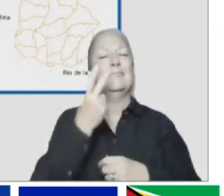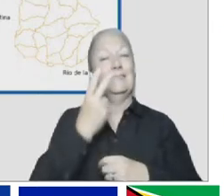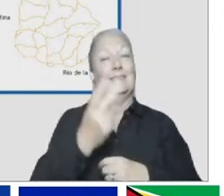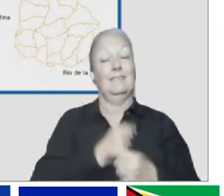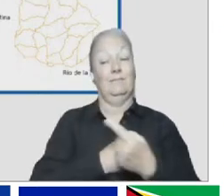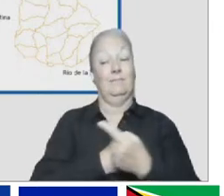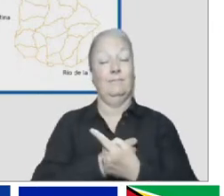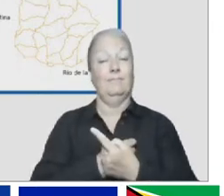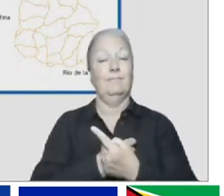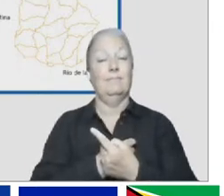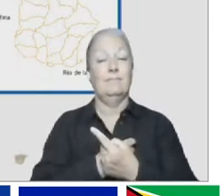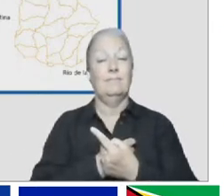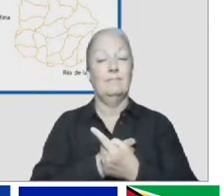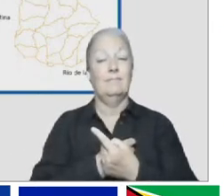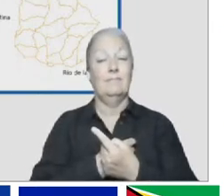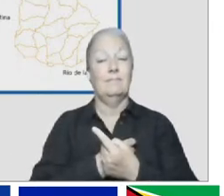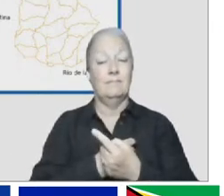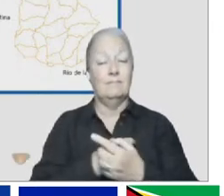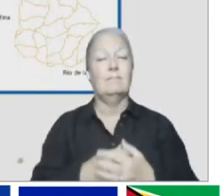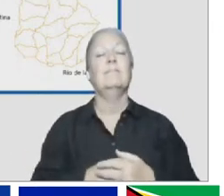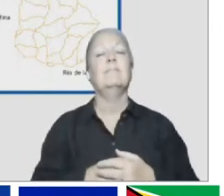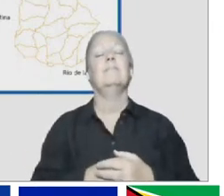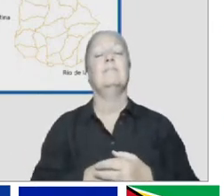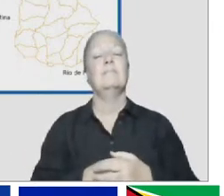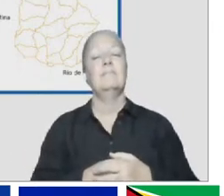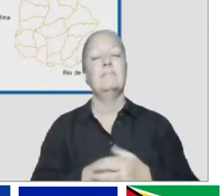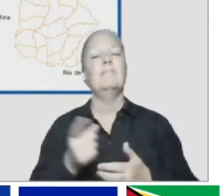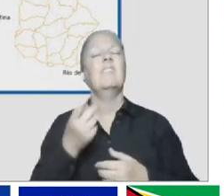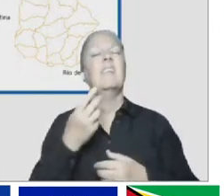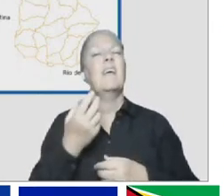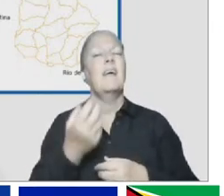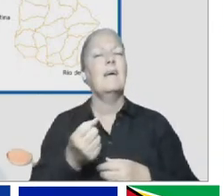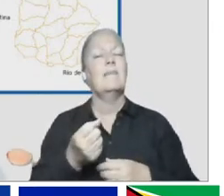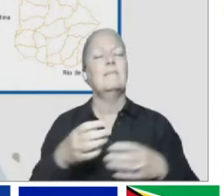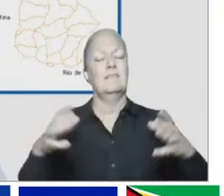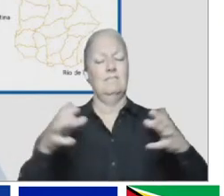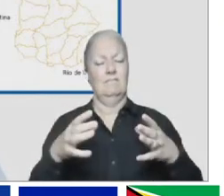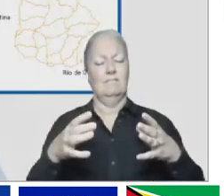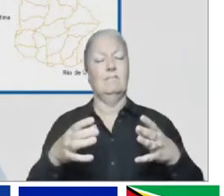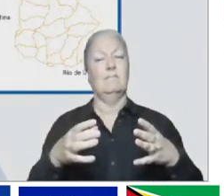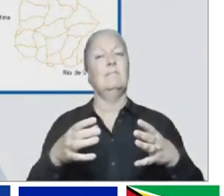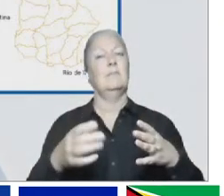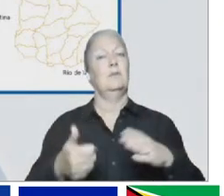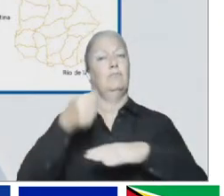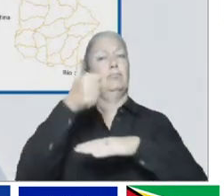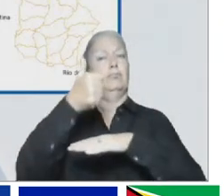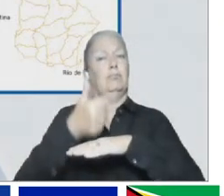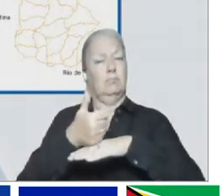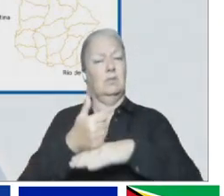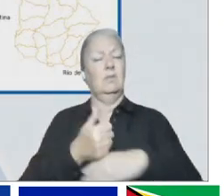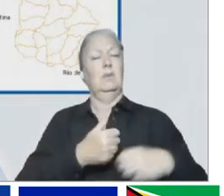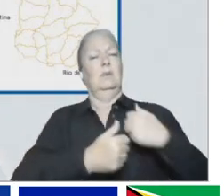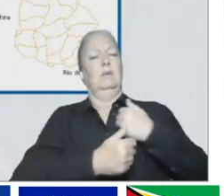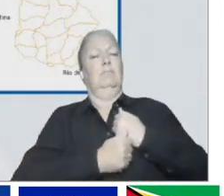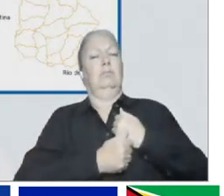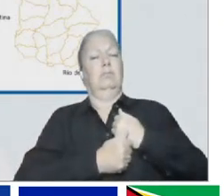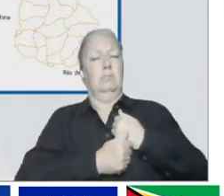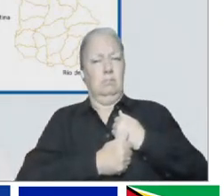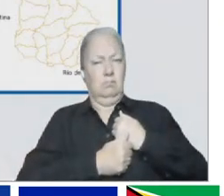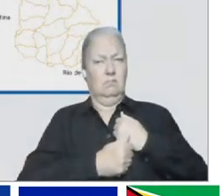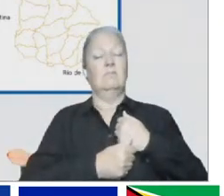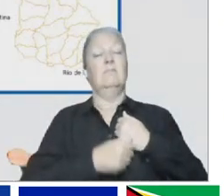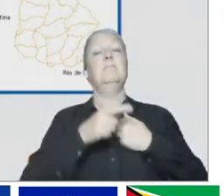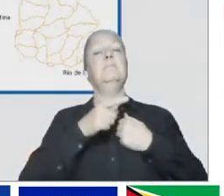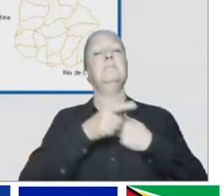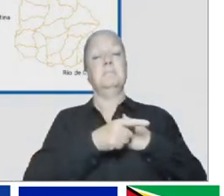department committee presided by the superintendent as the highest political authority. That committee, among other